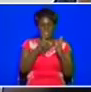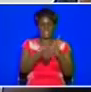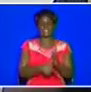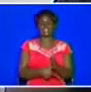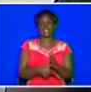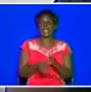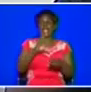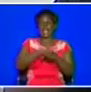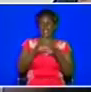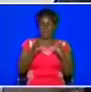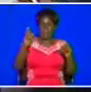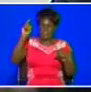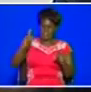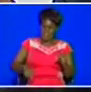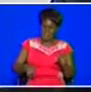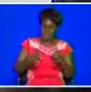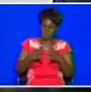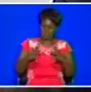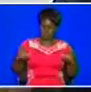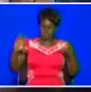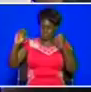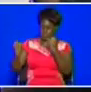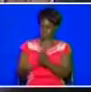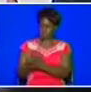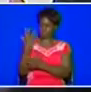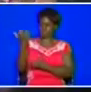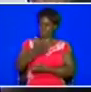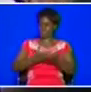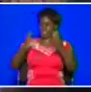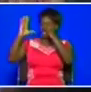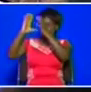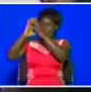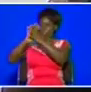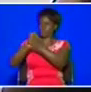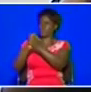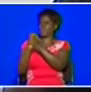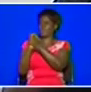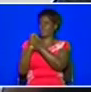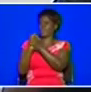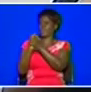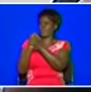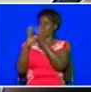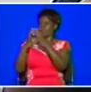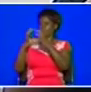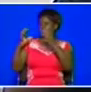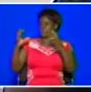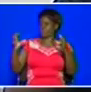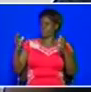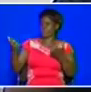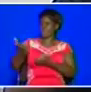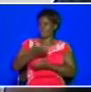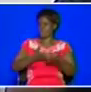time. But we have to grow the productive economy. Jubilee has been growing